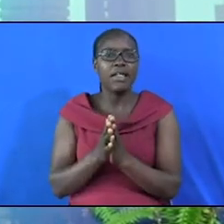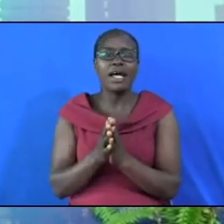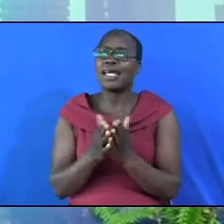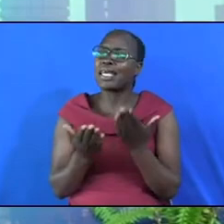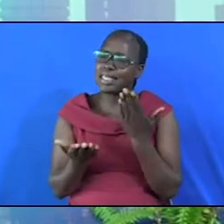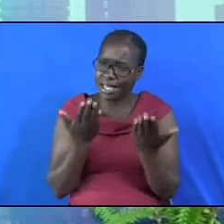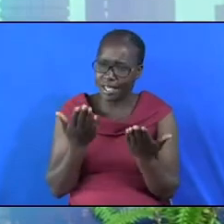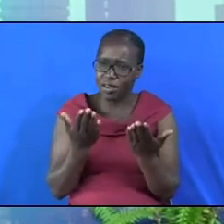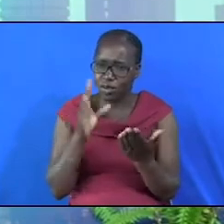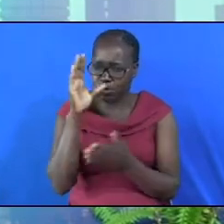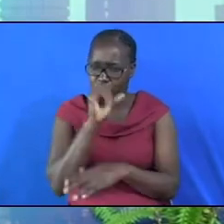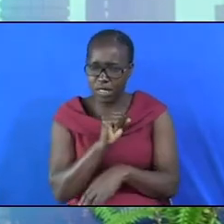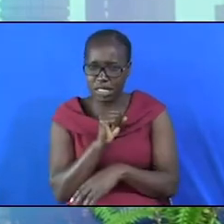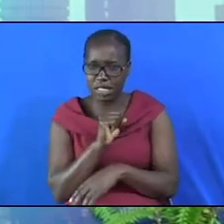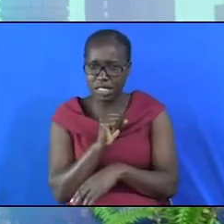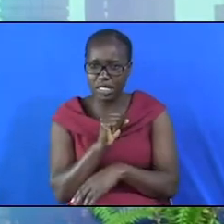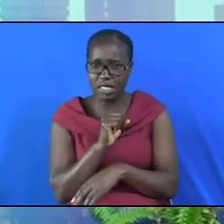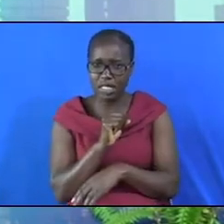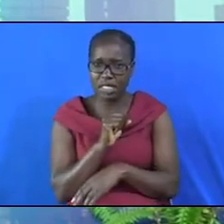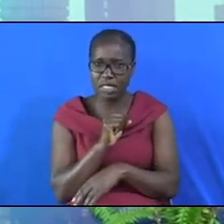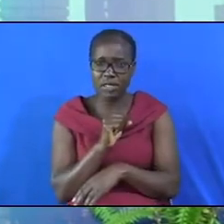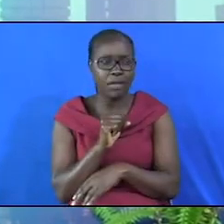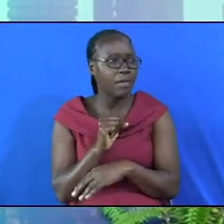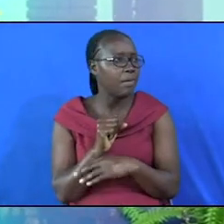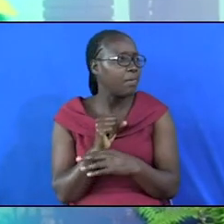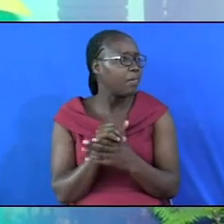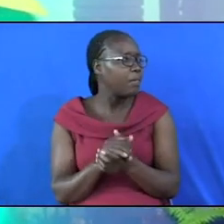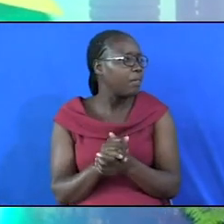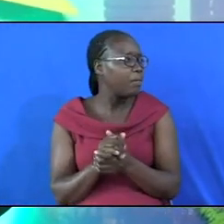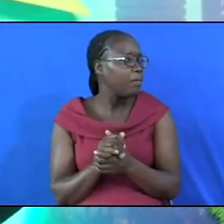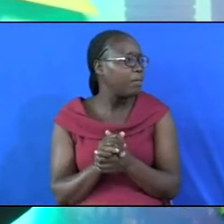missed. No, you didn't get me.